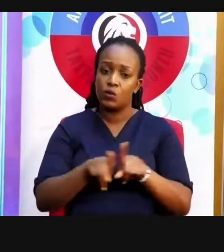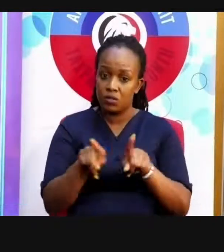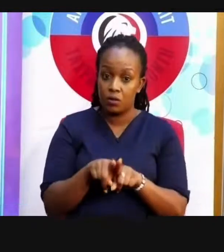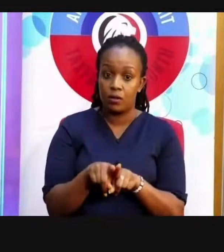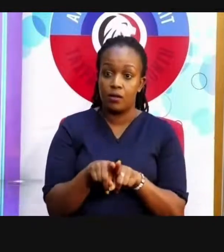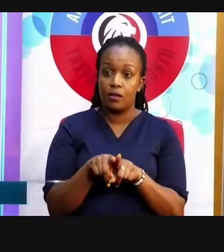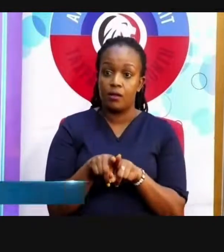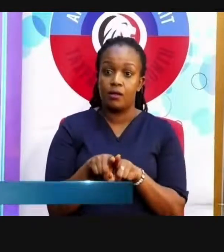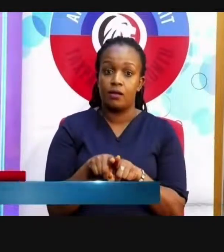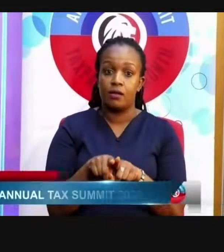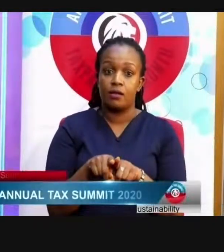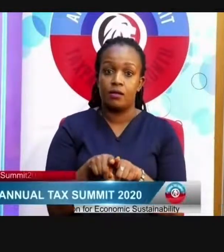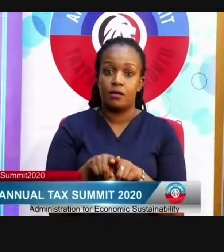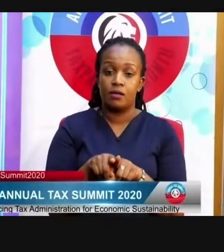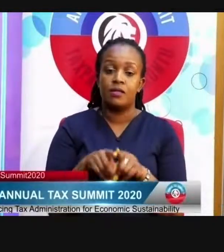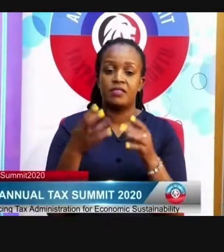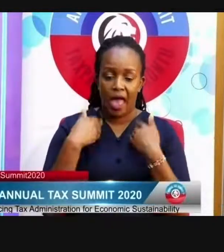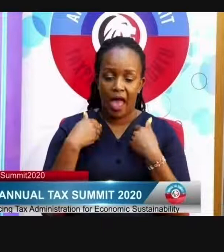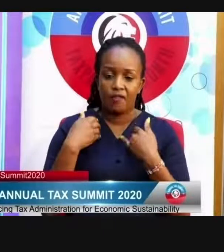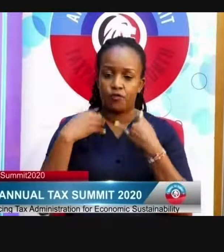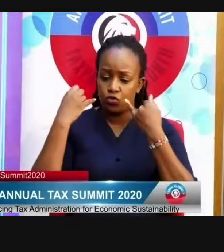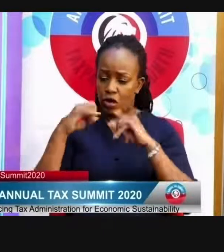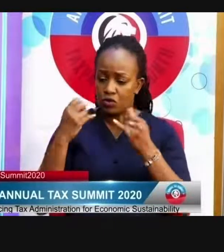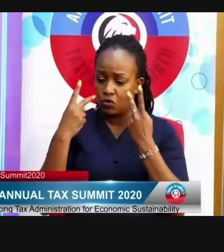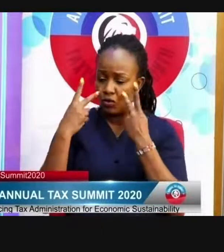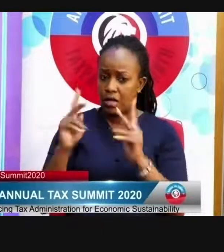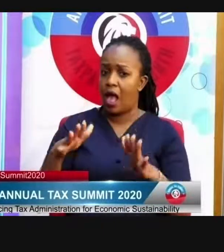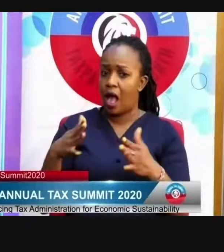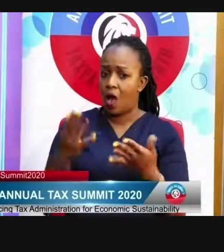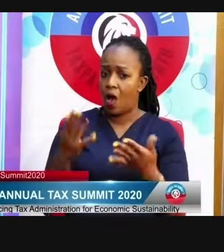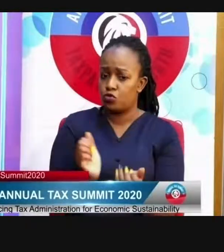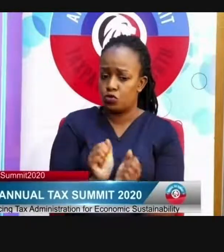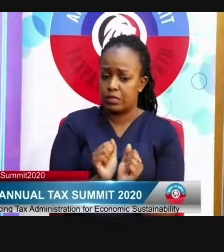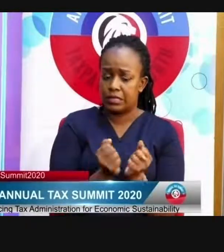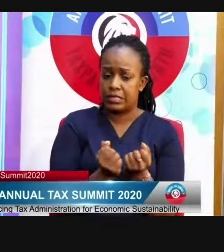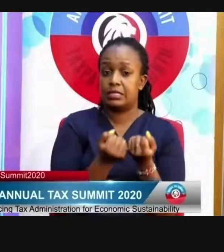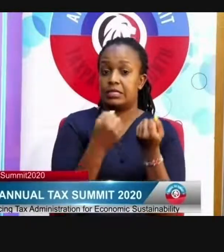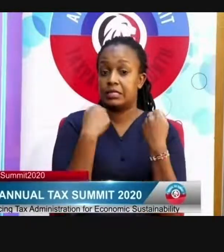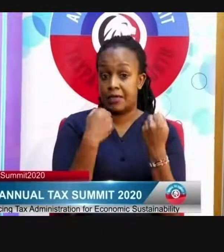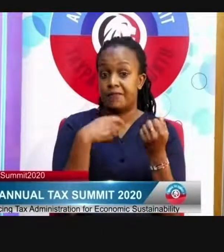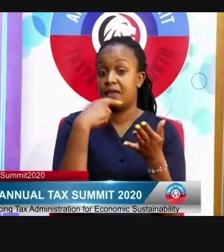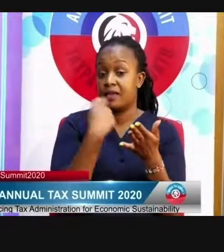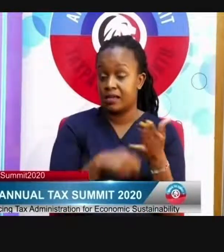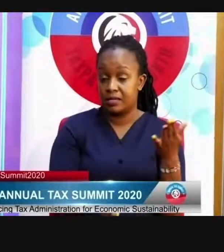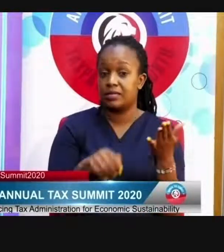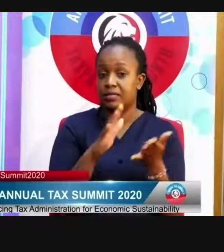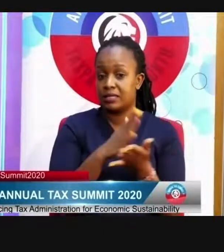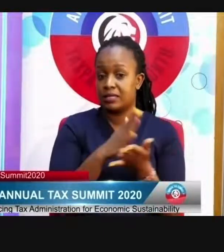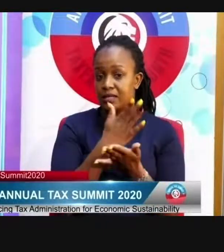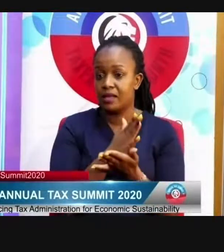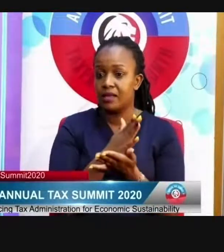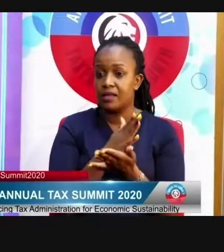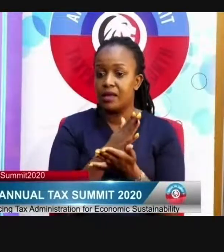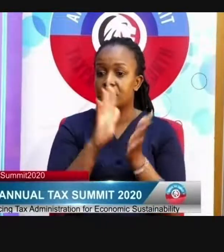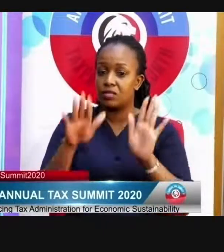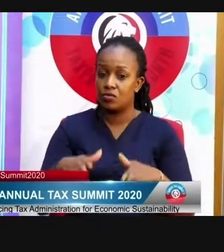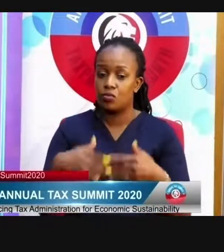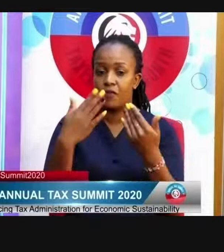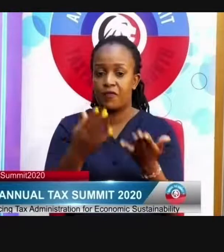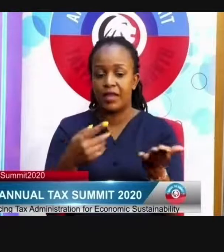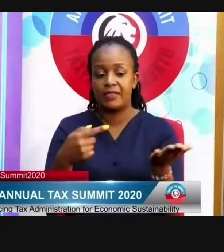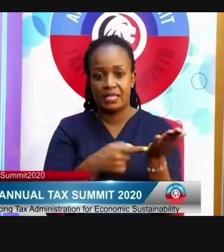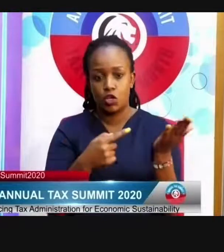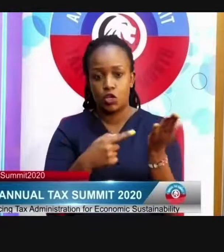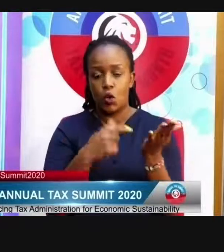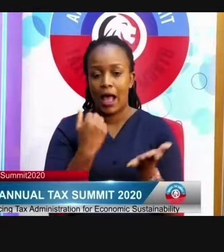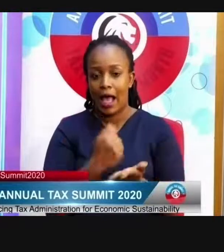uprisings and recovery is showing the way. And part of our job in ATA is to share this, to provide the technical assistance,